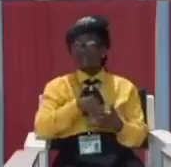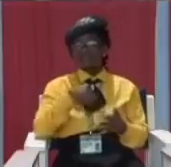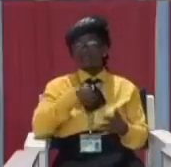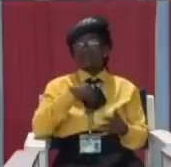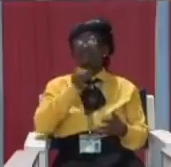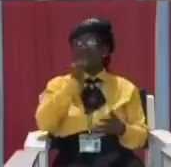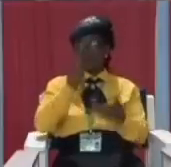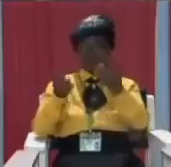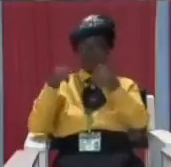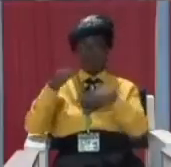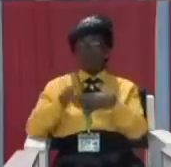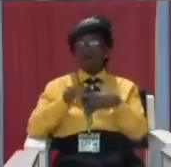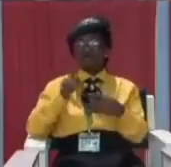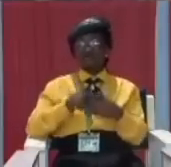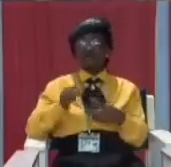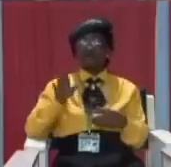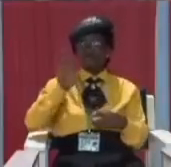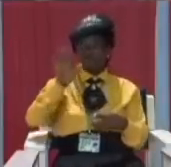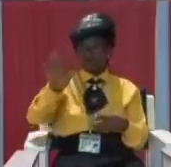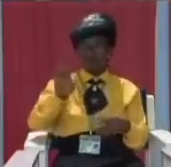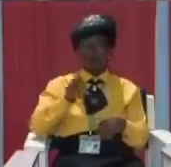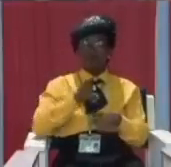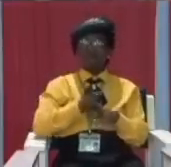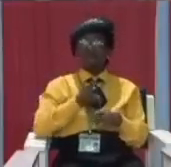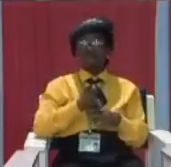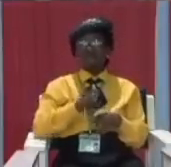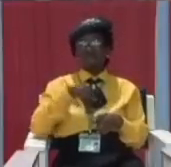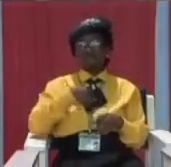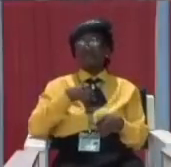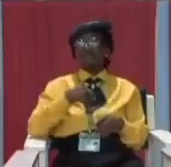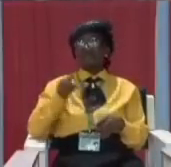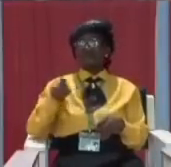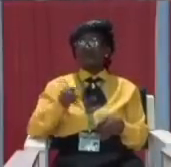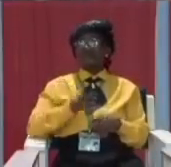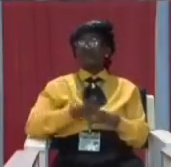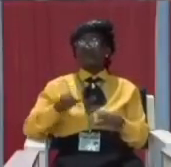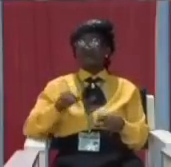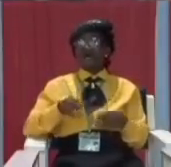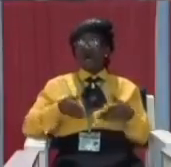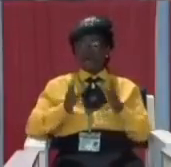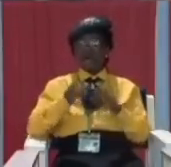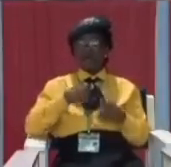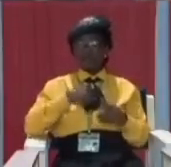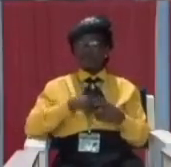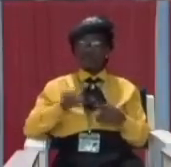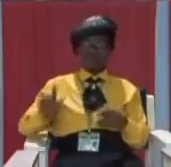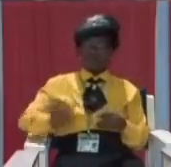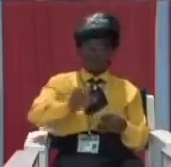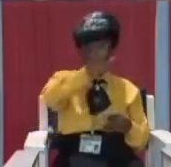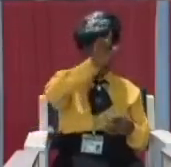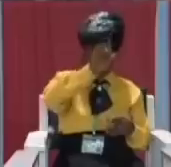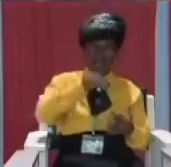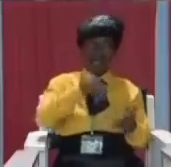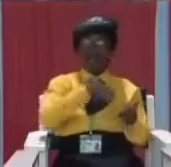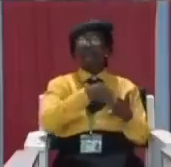church. And not allow me to fly again to meetings at night.